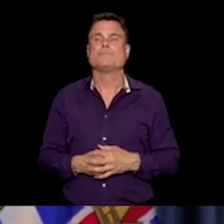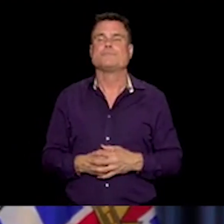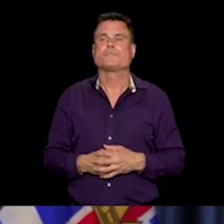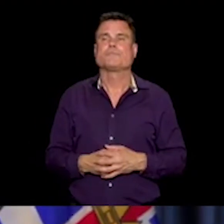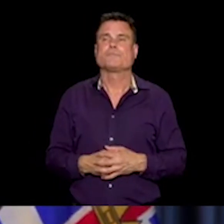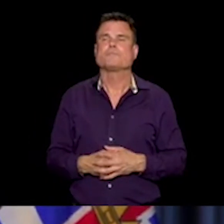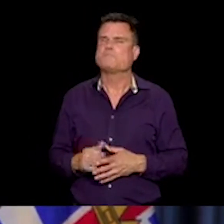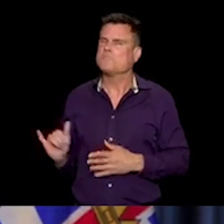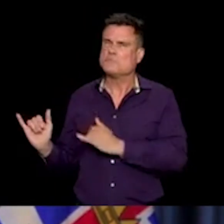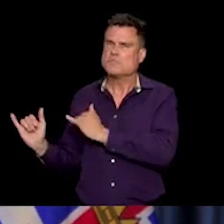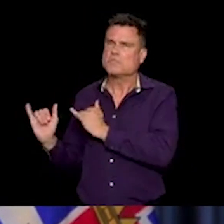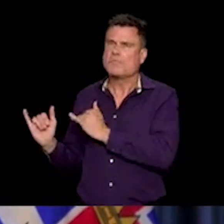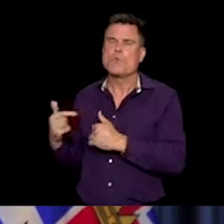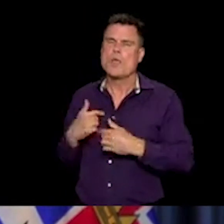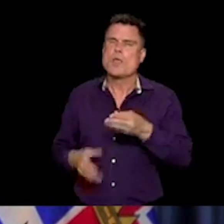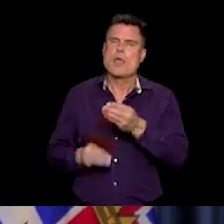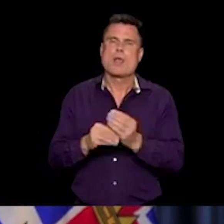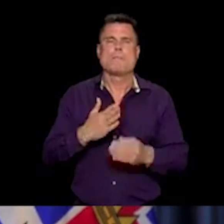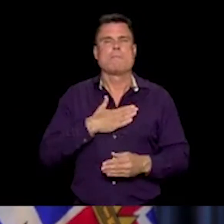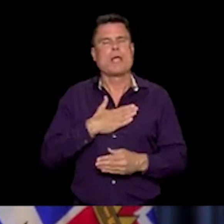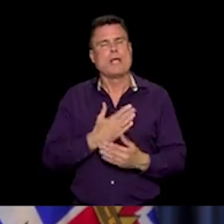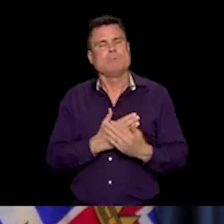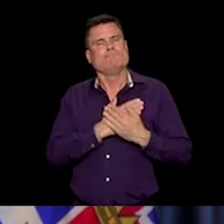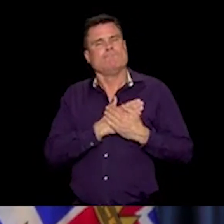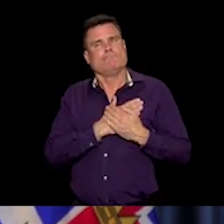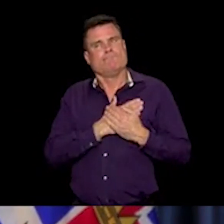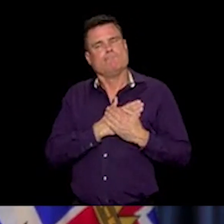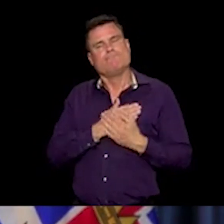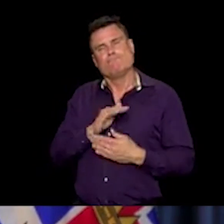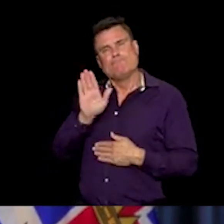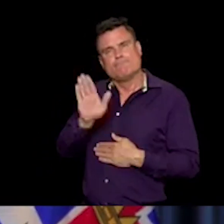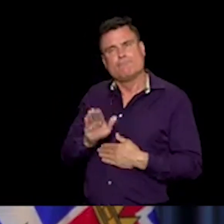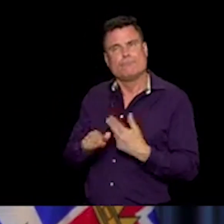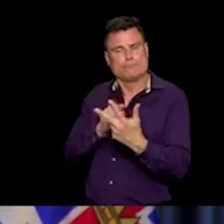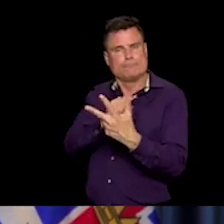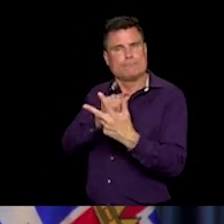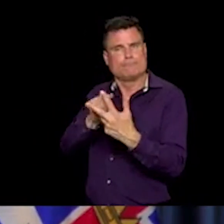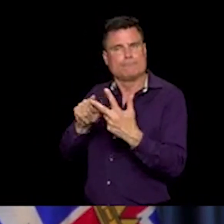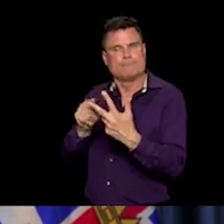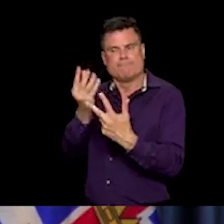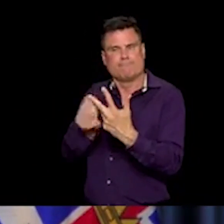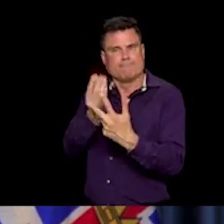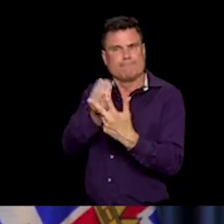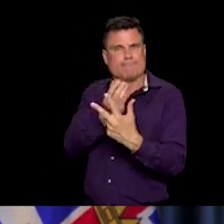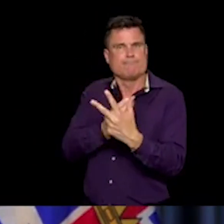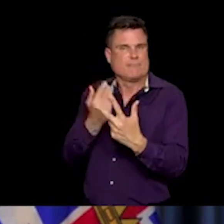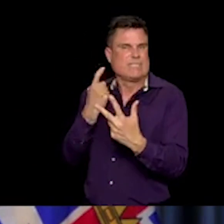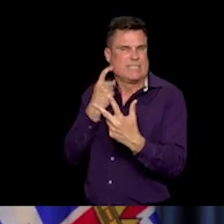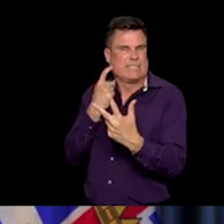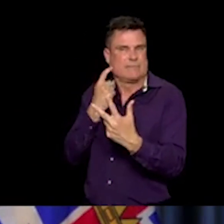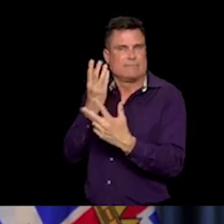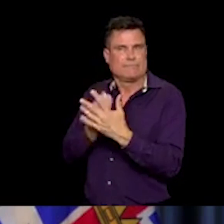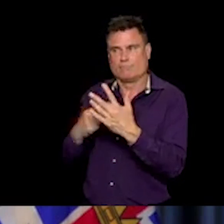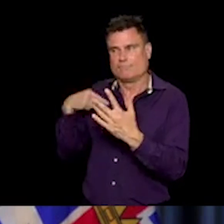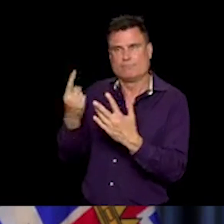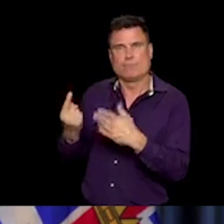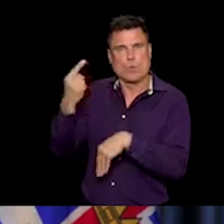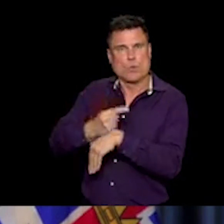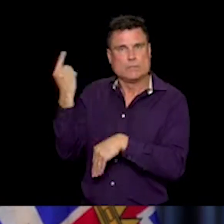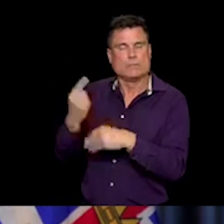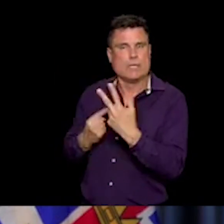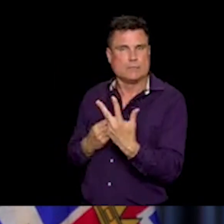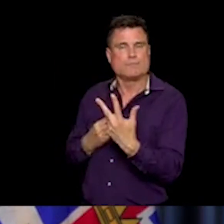months and all the work and the sacrifices that we've made across the province. We need to continue to do all we can to protect